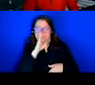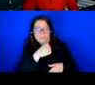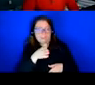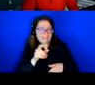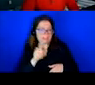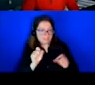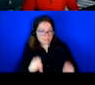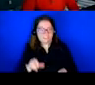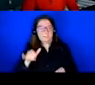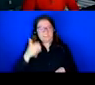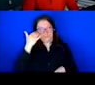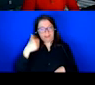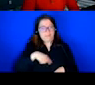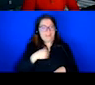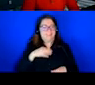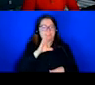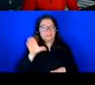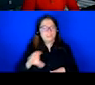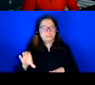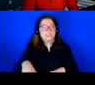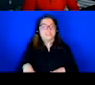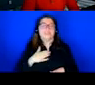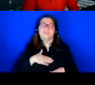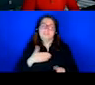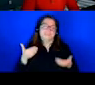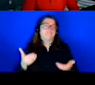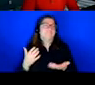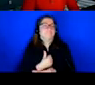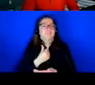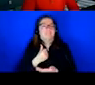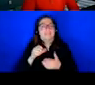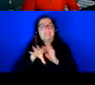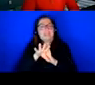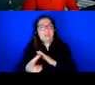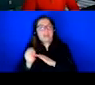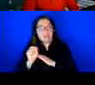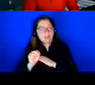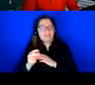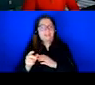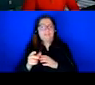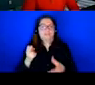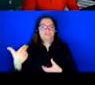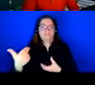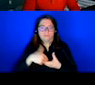interactive. So please feel free to put your camera on and join the